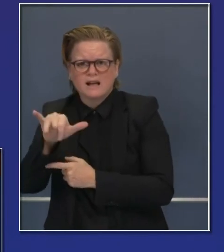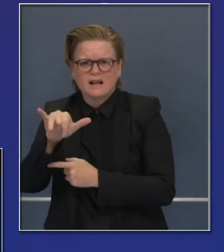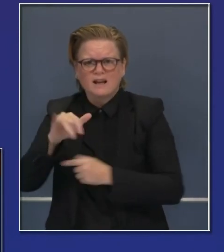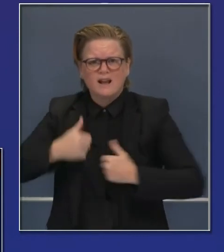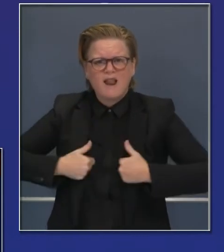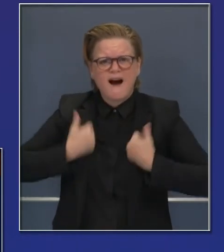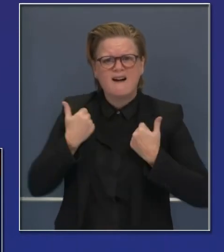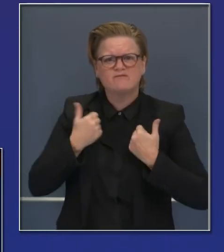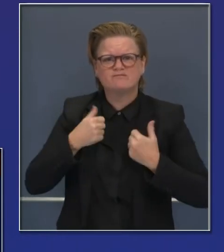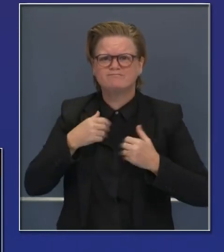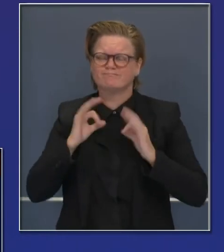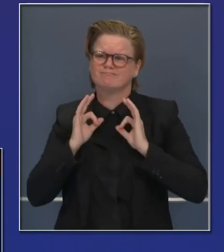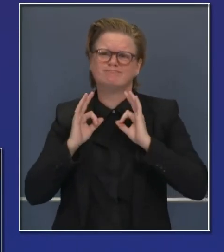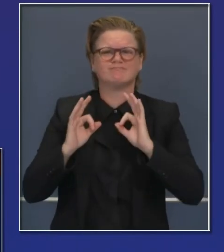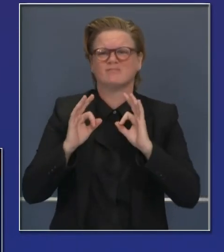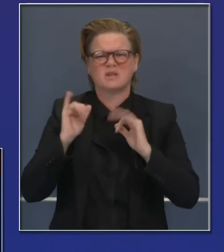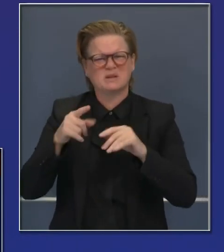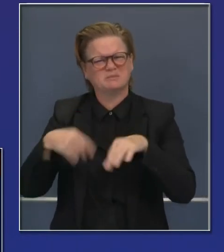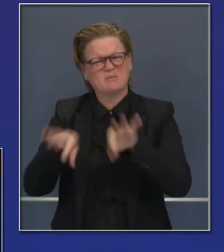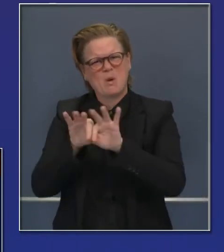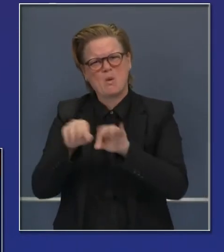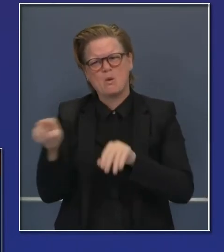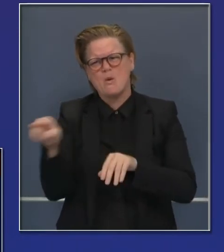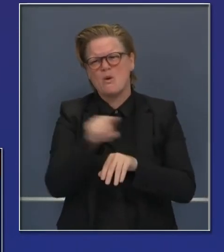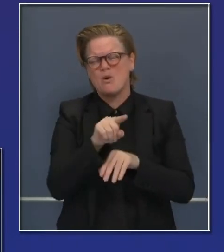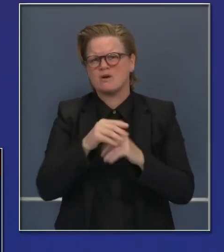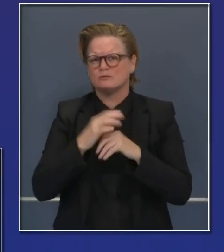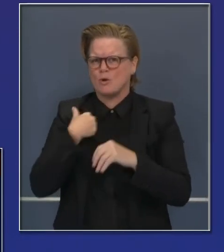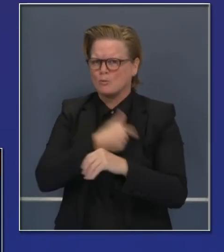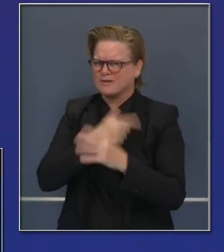critical support as well. Again, go to the